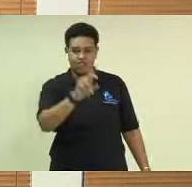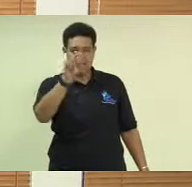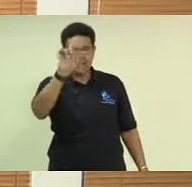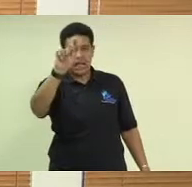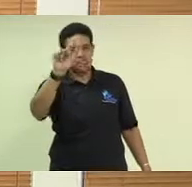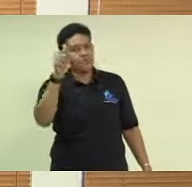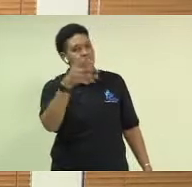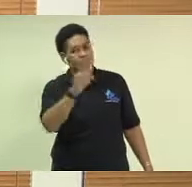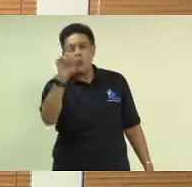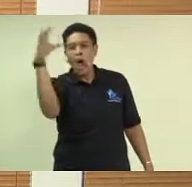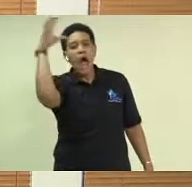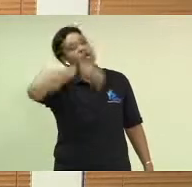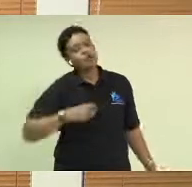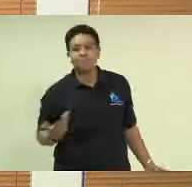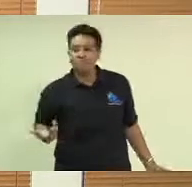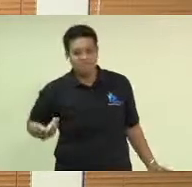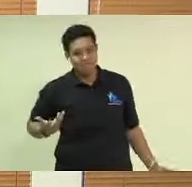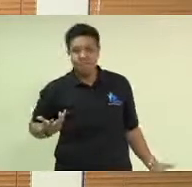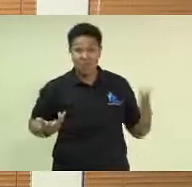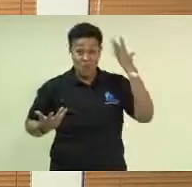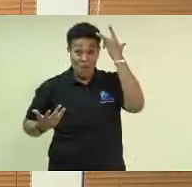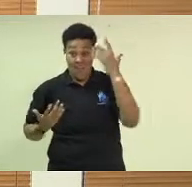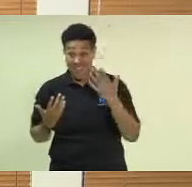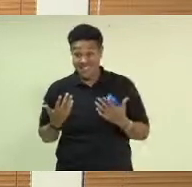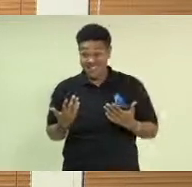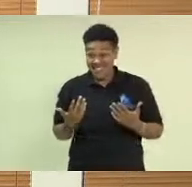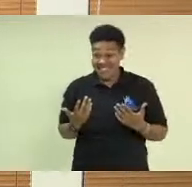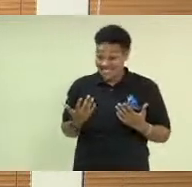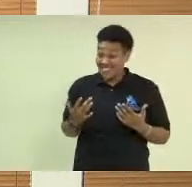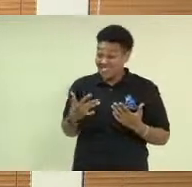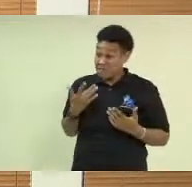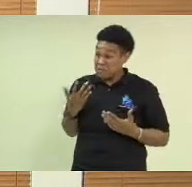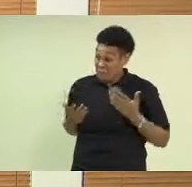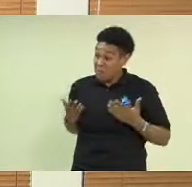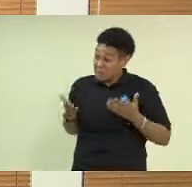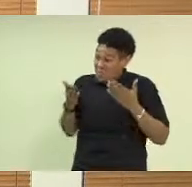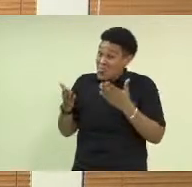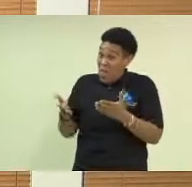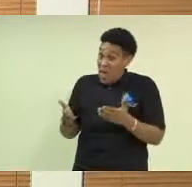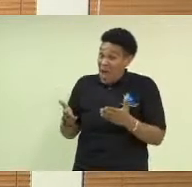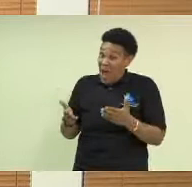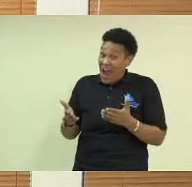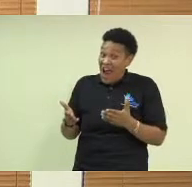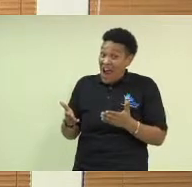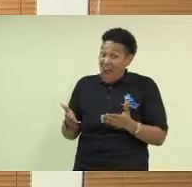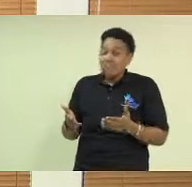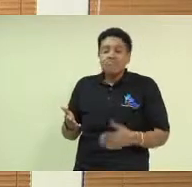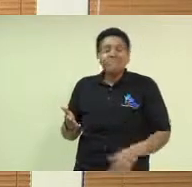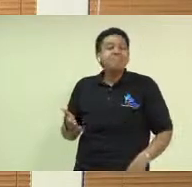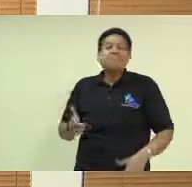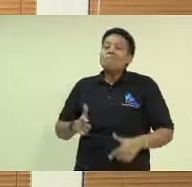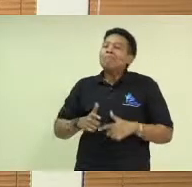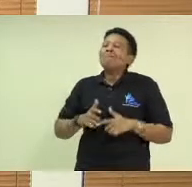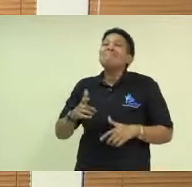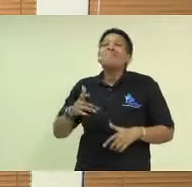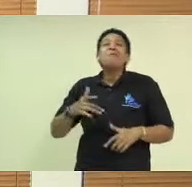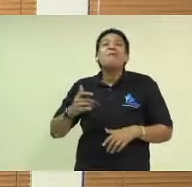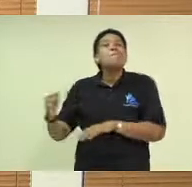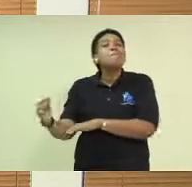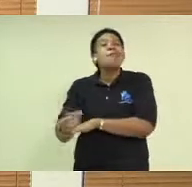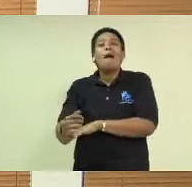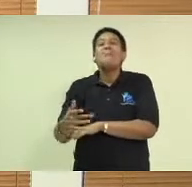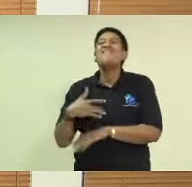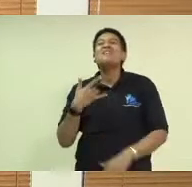prepared to say that because the probability of it being here is probably greater than it not being here based on